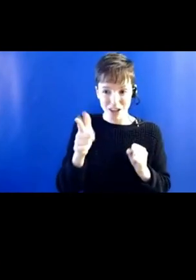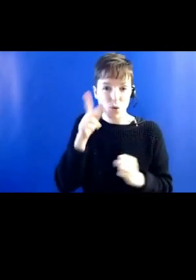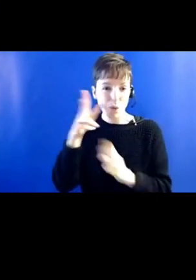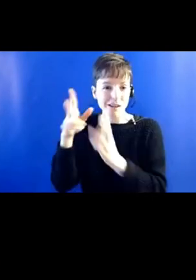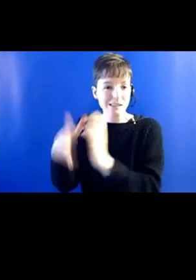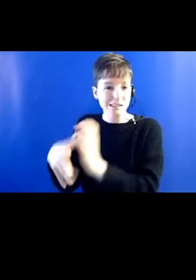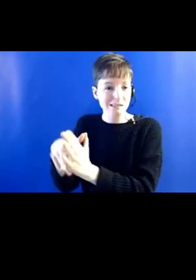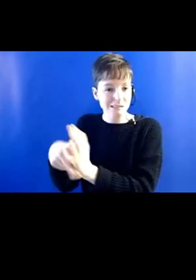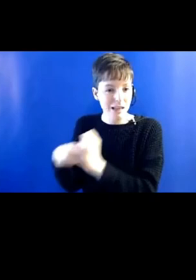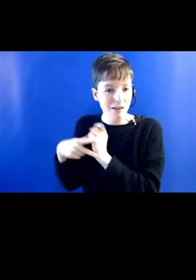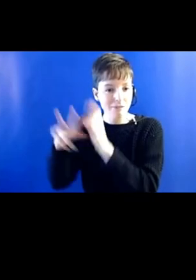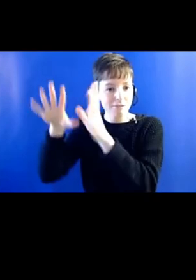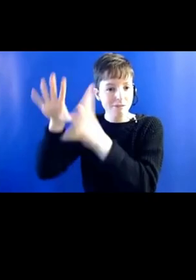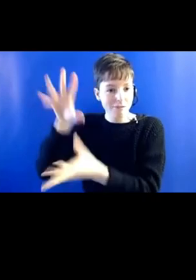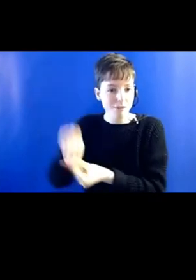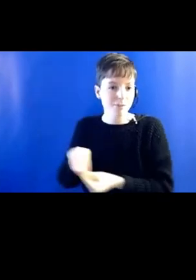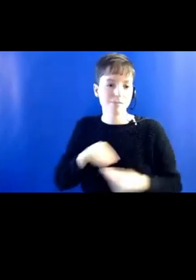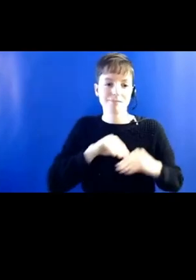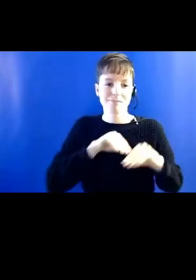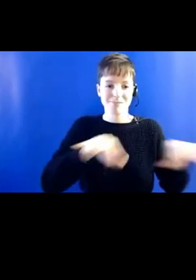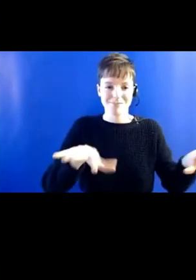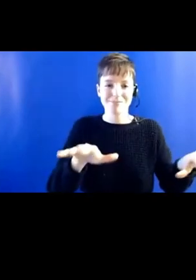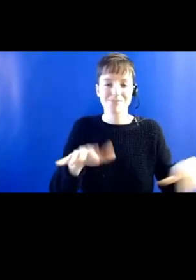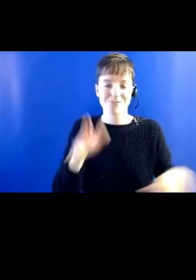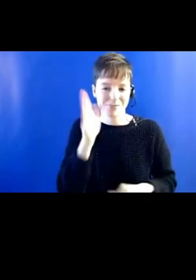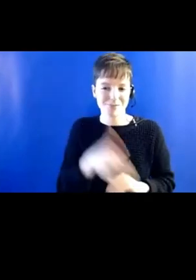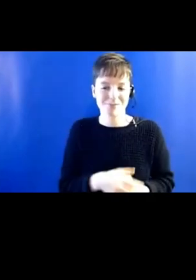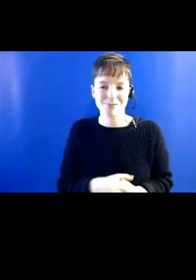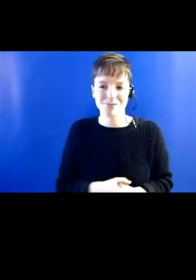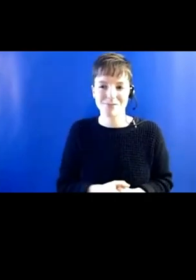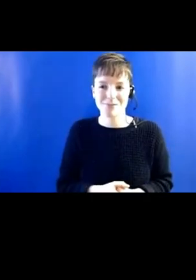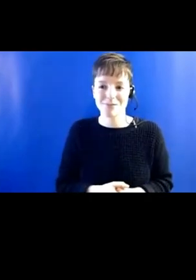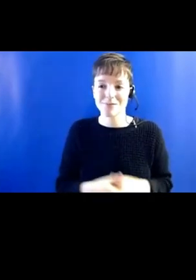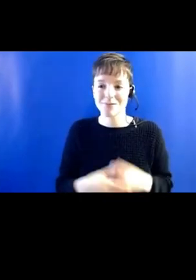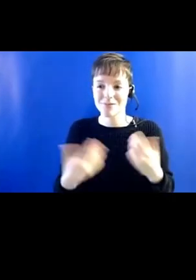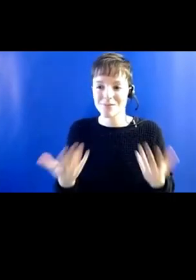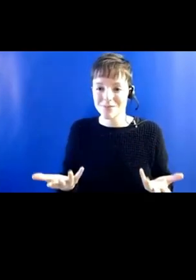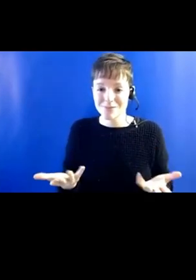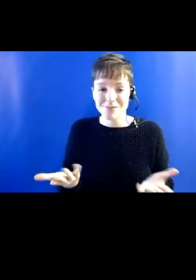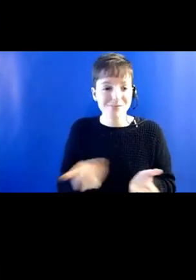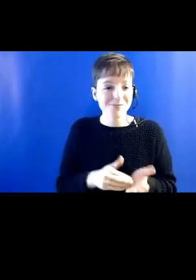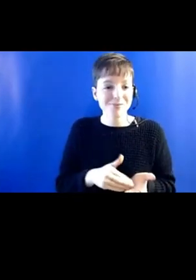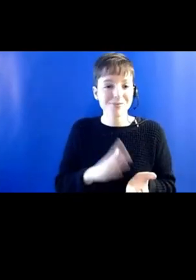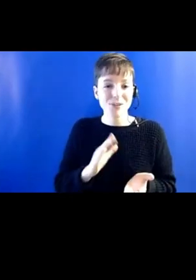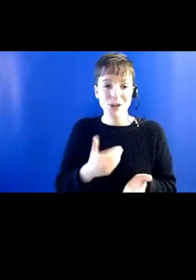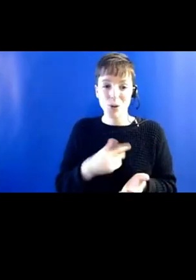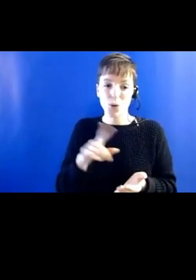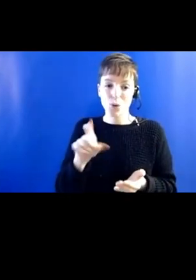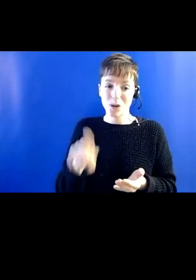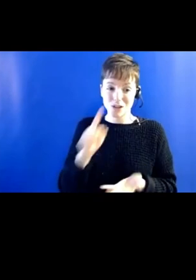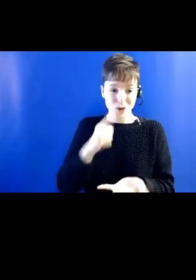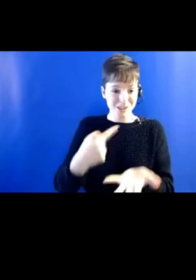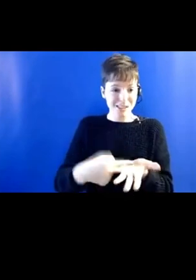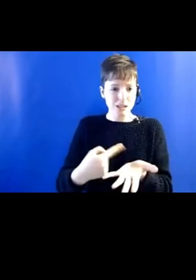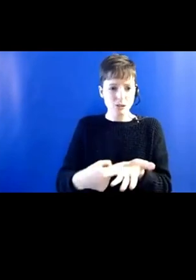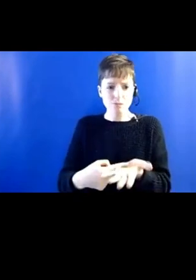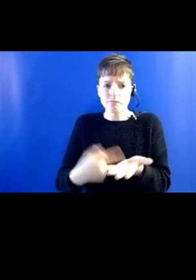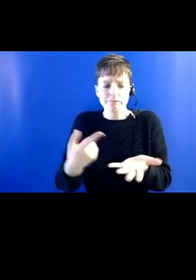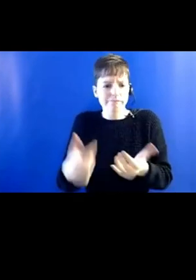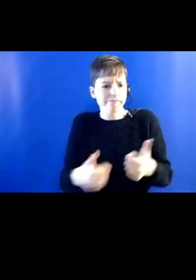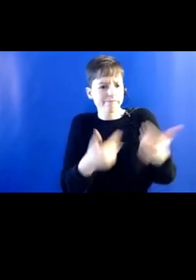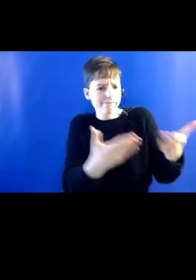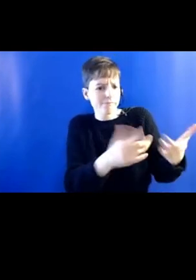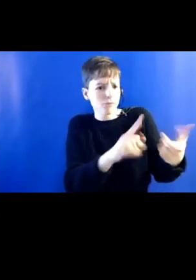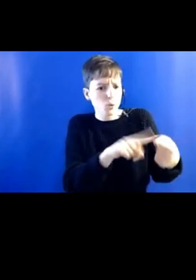chat record and panelist responses to questions posted there. So again, the question for discussion is, what would you recommend